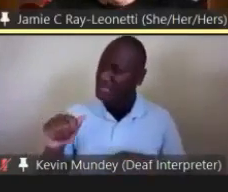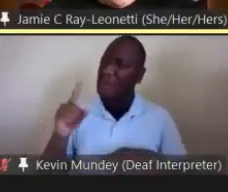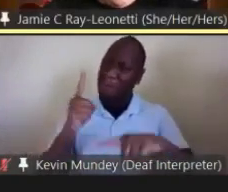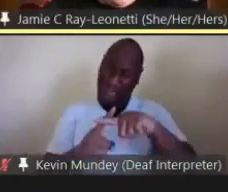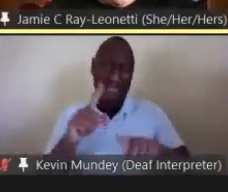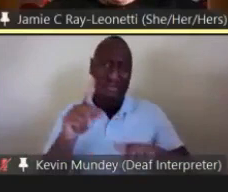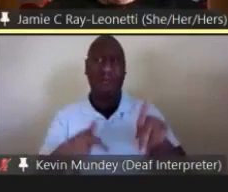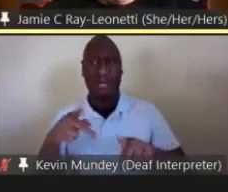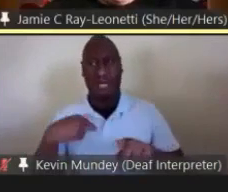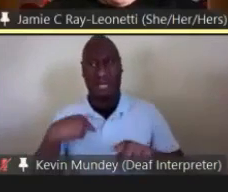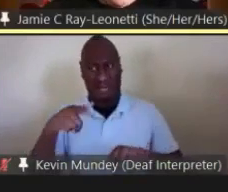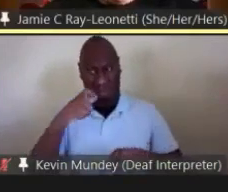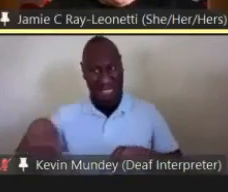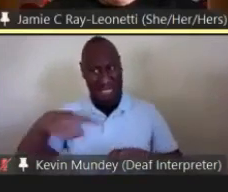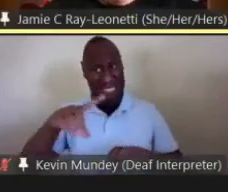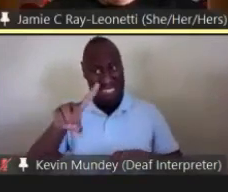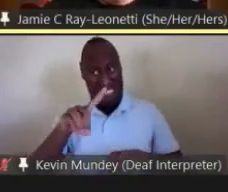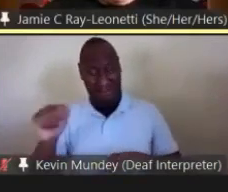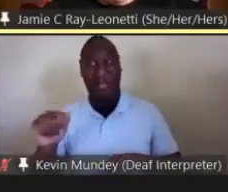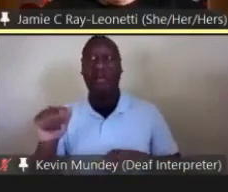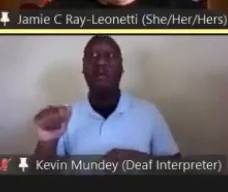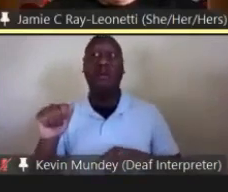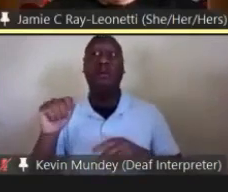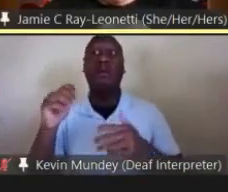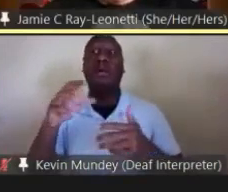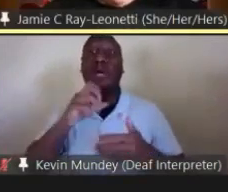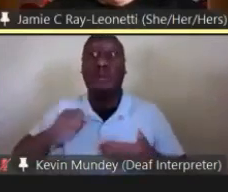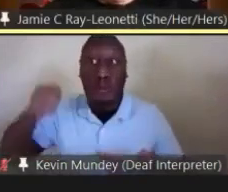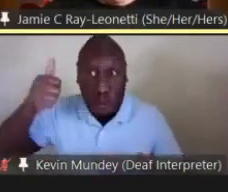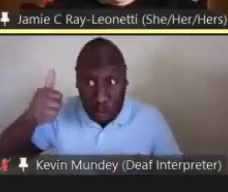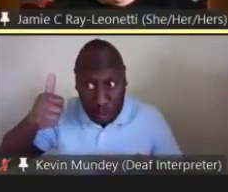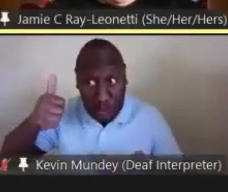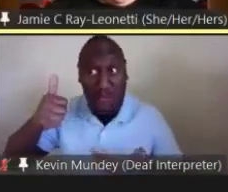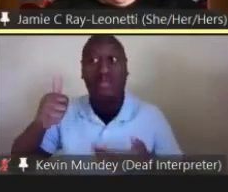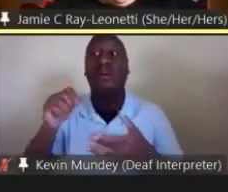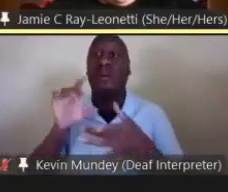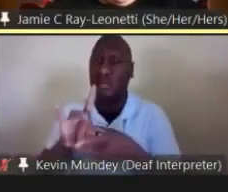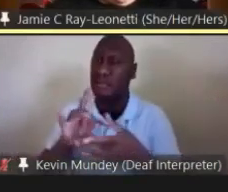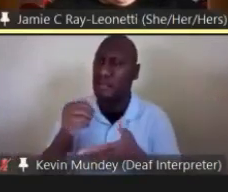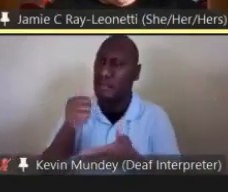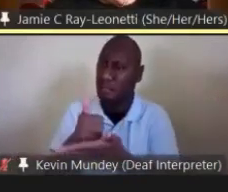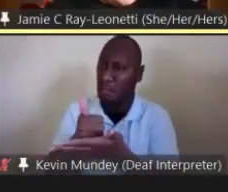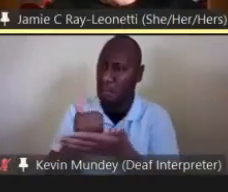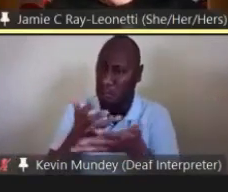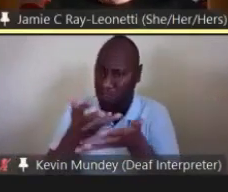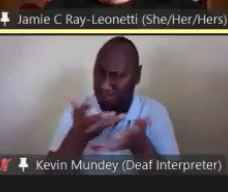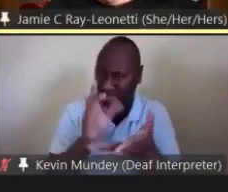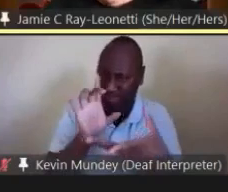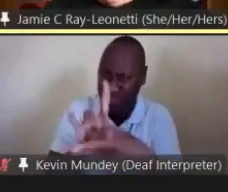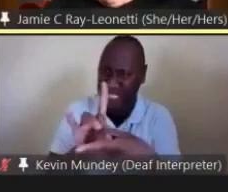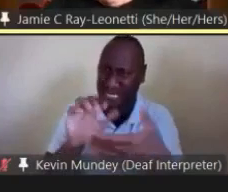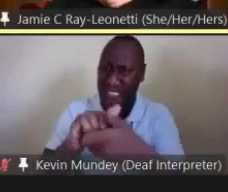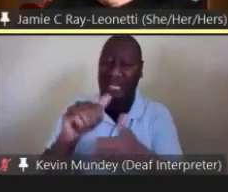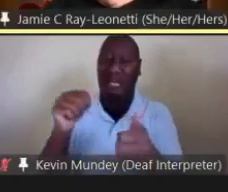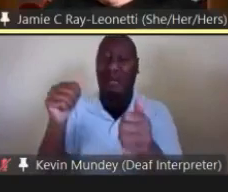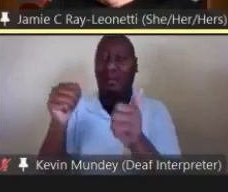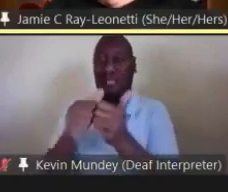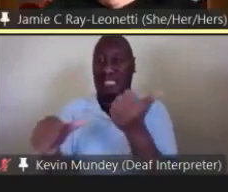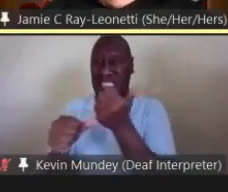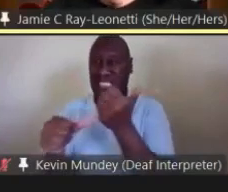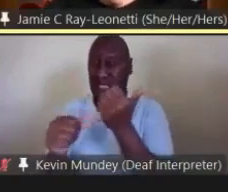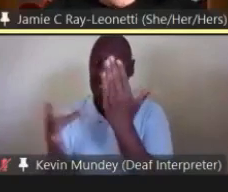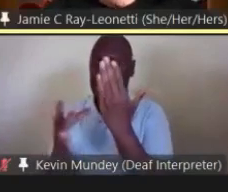are aging, to connect them with assistive technology. To learn more about